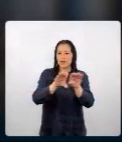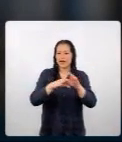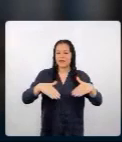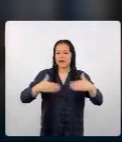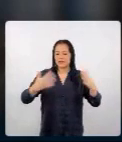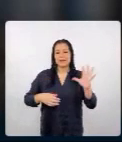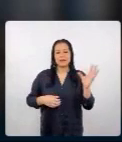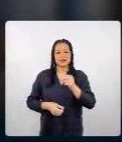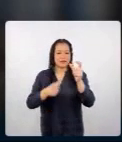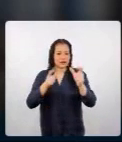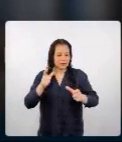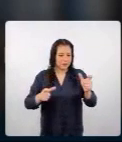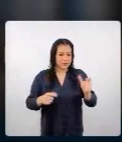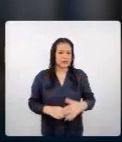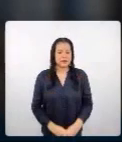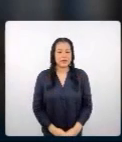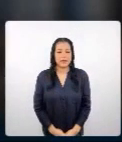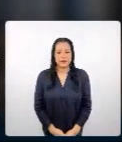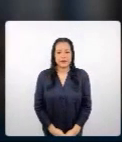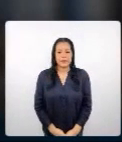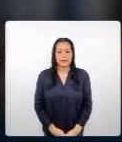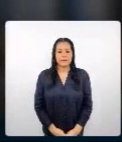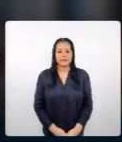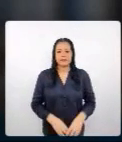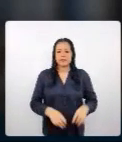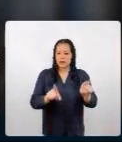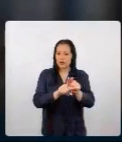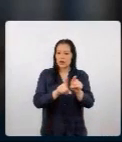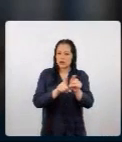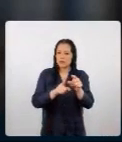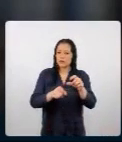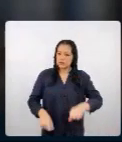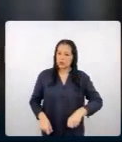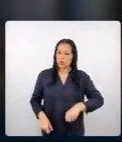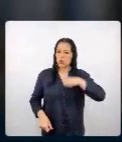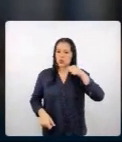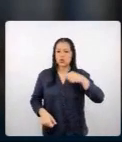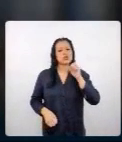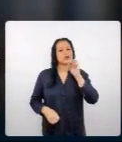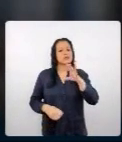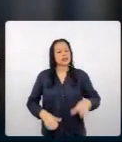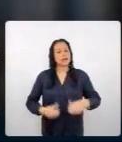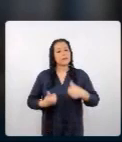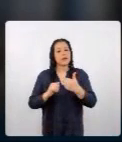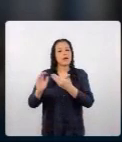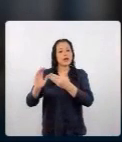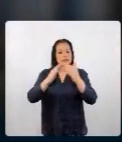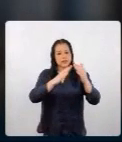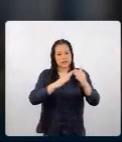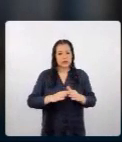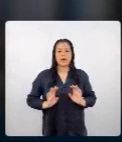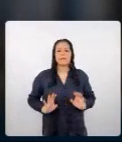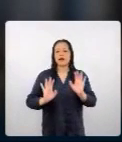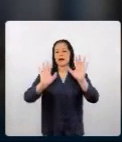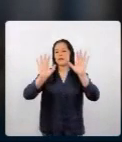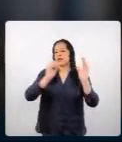everybody. I'm proud once again to say that I'm part of this city and this wonderful nation.